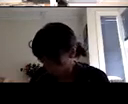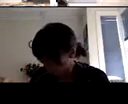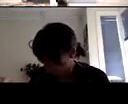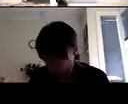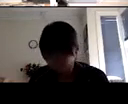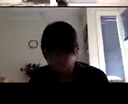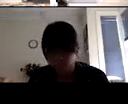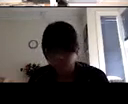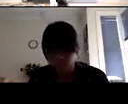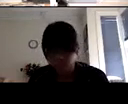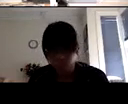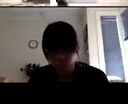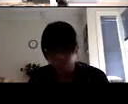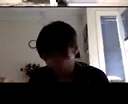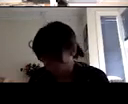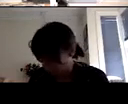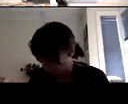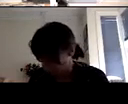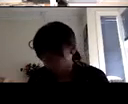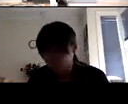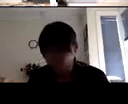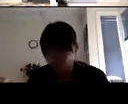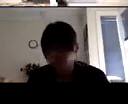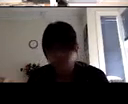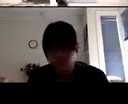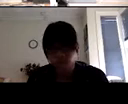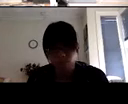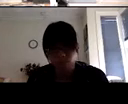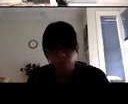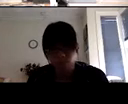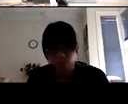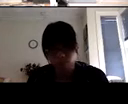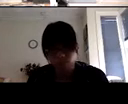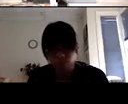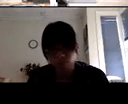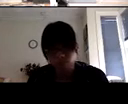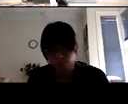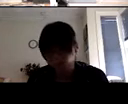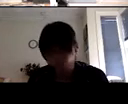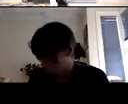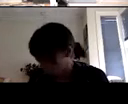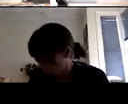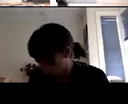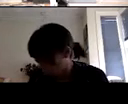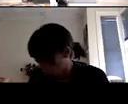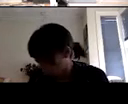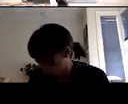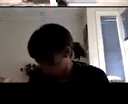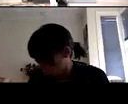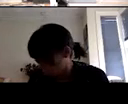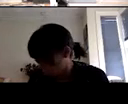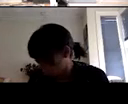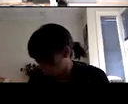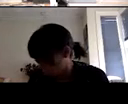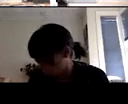And I just want to share an example of an organisation, a grassroots organisation in Auckland that's doing a lot of work about